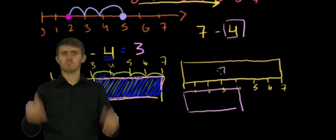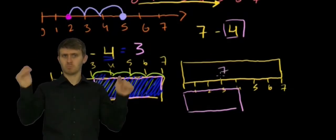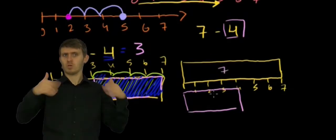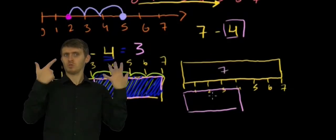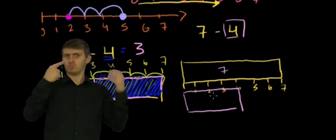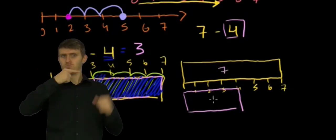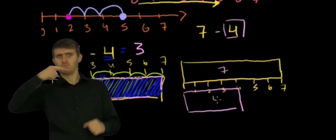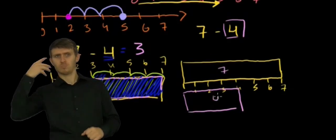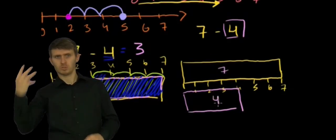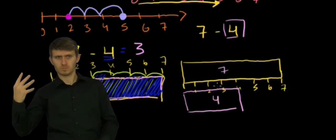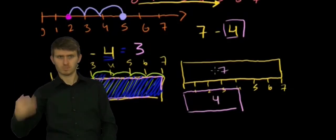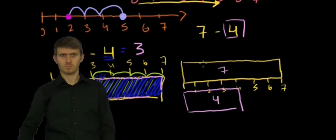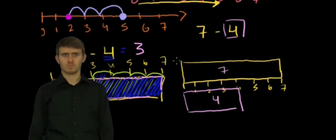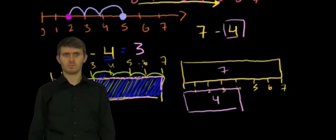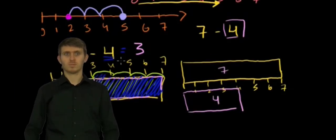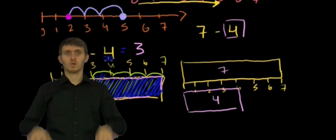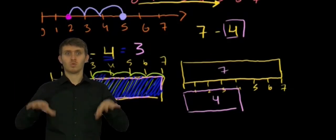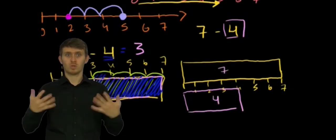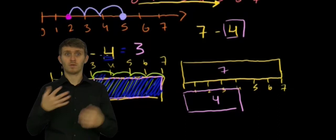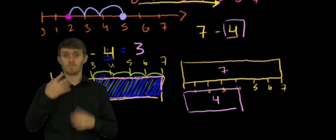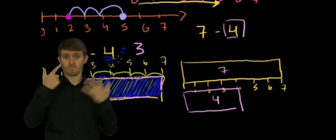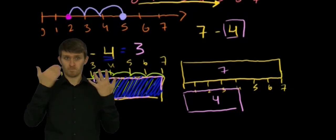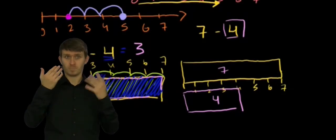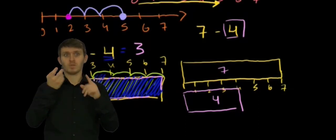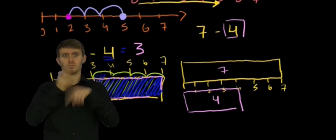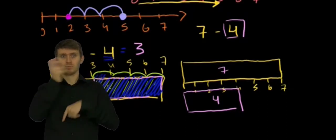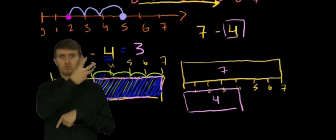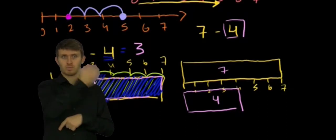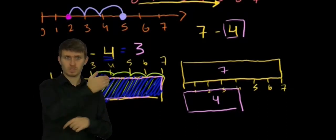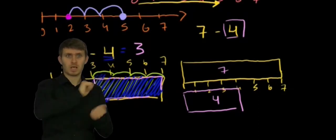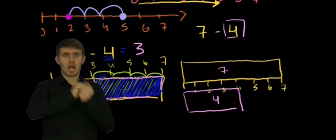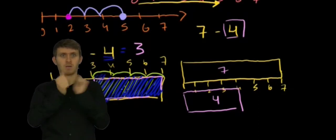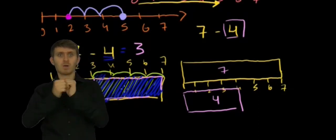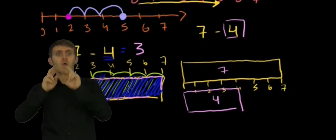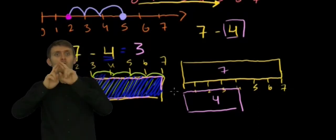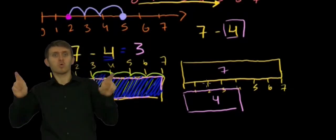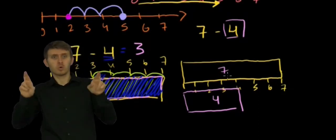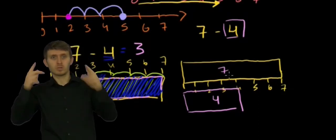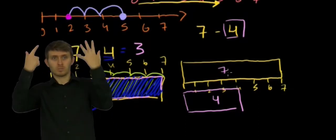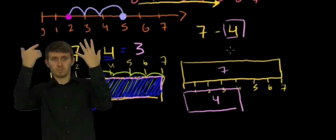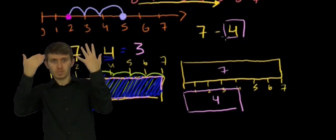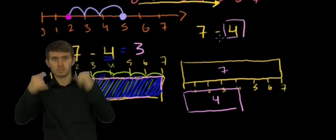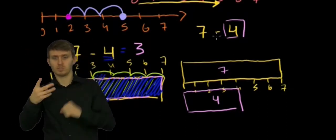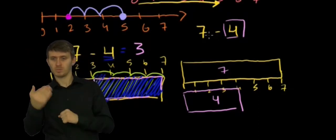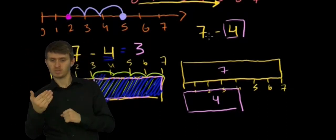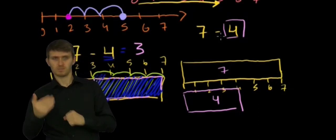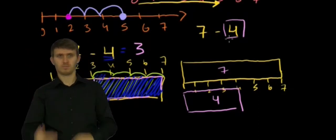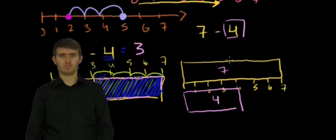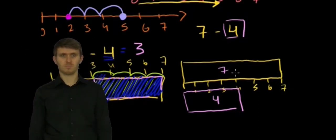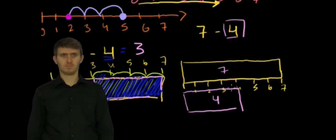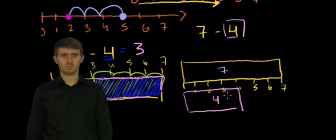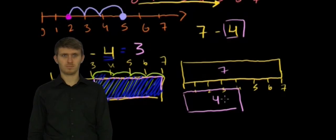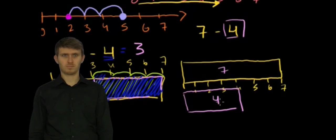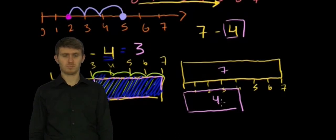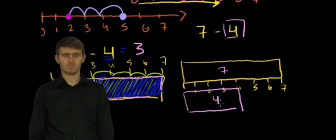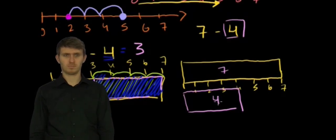That's 7. This is 4. You could view 7 minus 4 as taking 4 inches away from the long piece of wood. Or you could view 7 minus